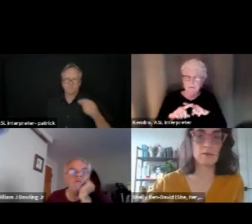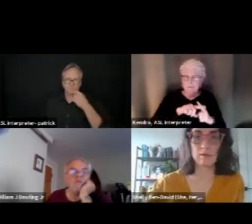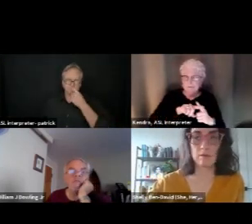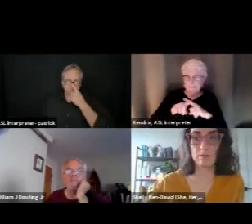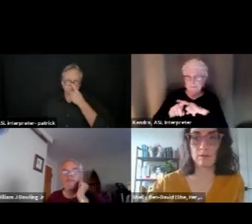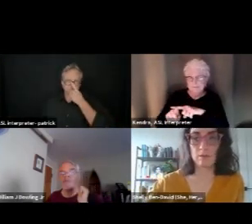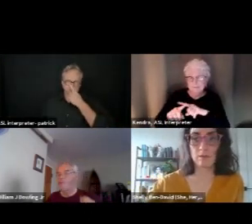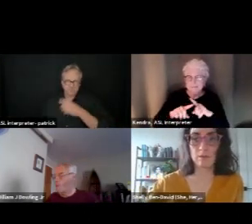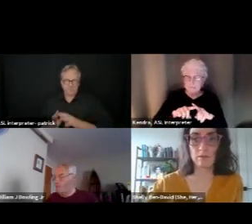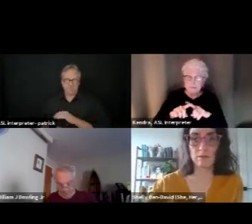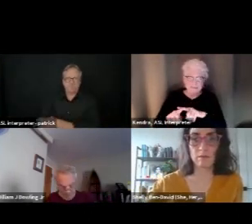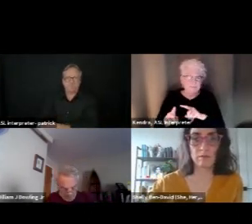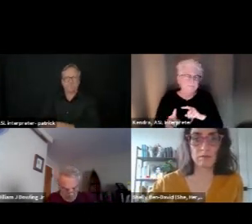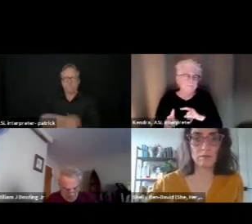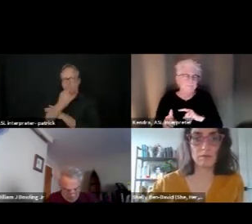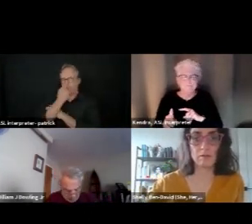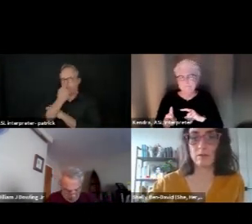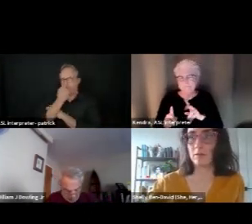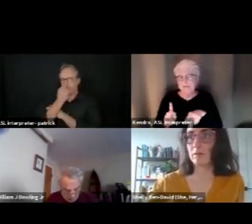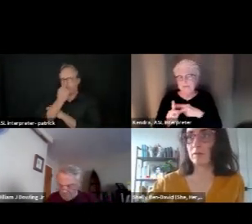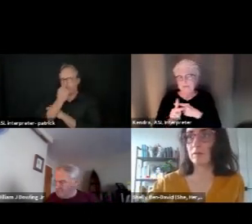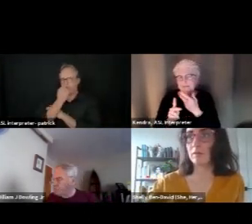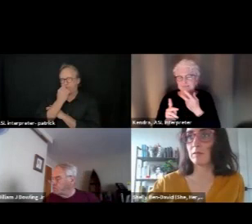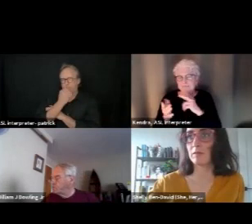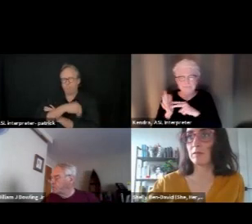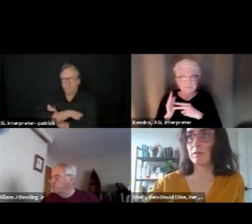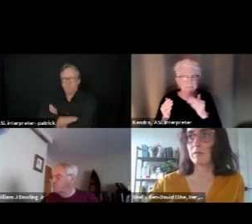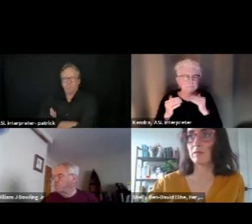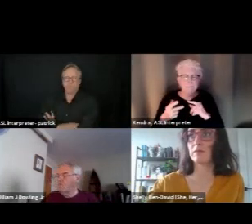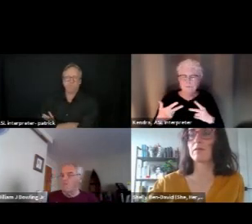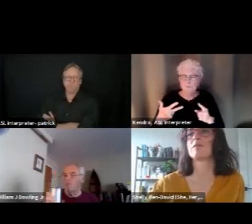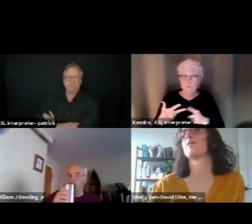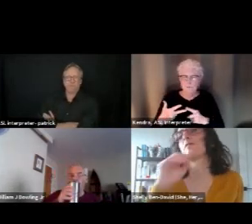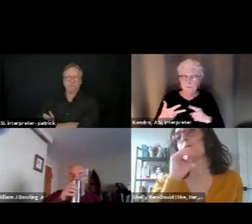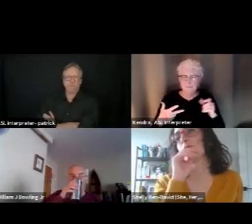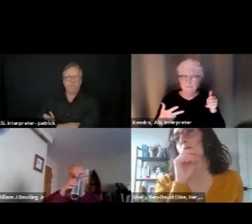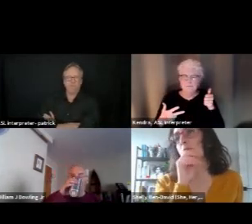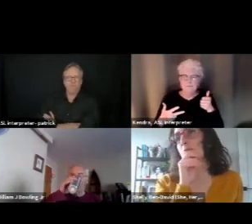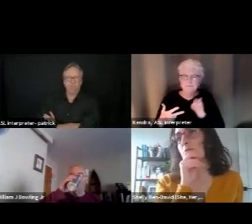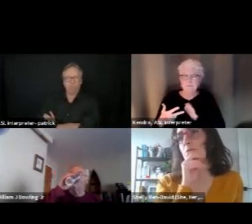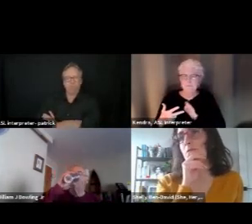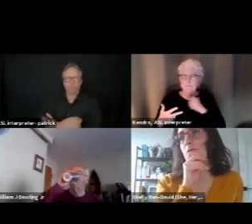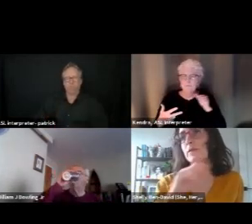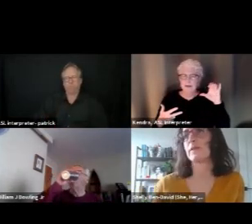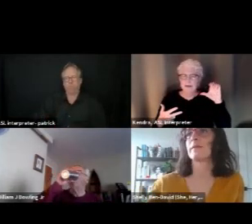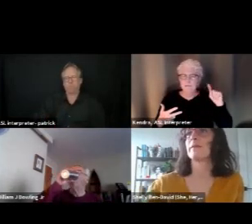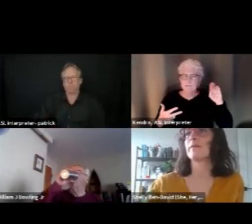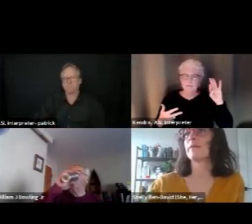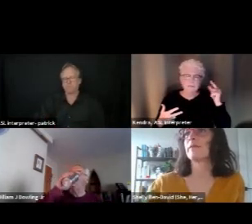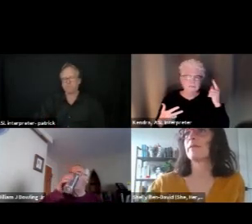earlier, there's these self-actualizing versions of recovery that people describe, and which are embedded in some models.